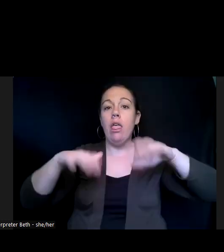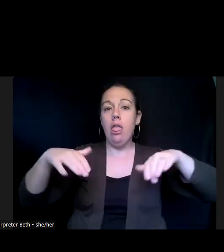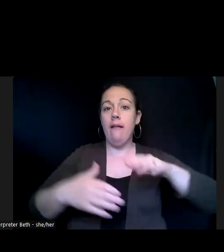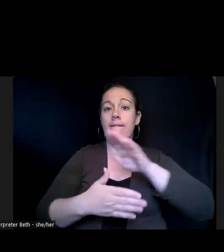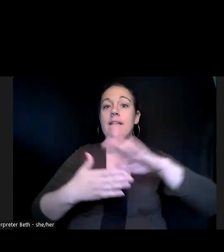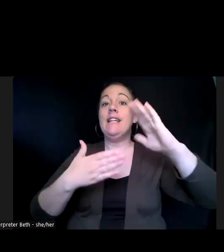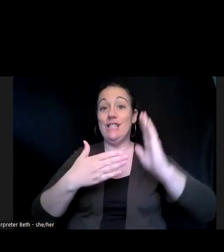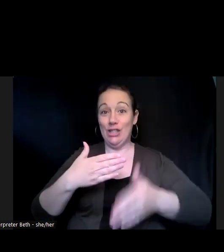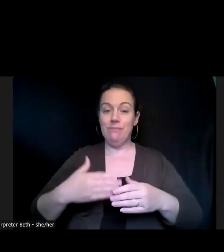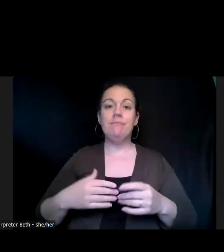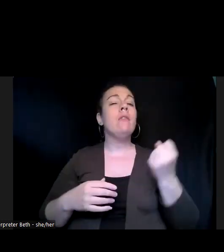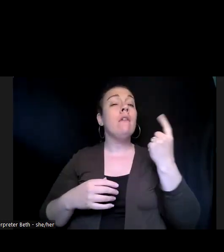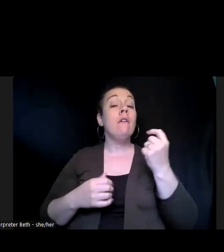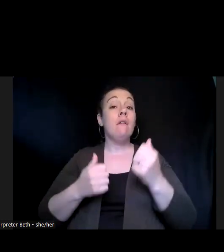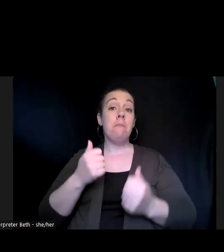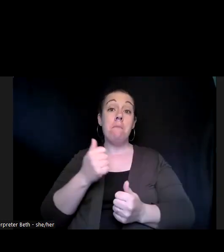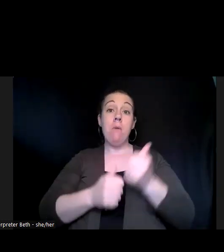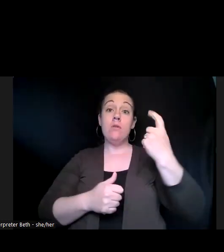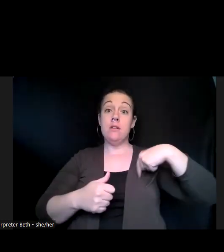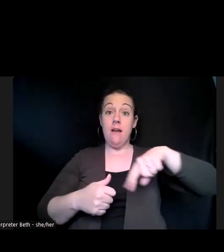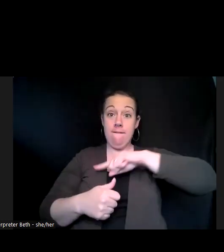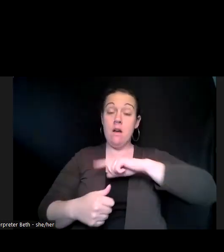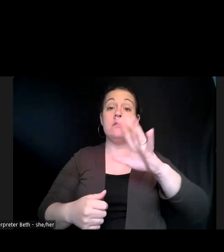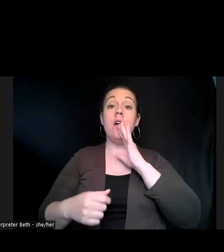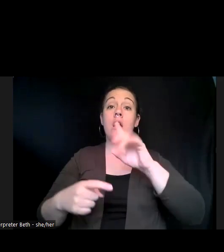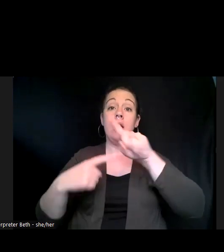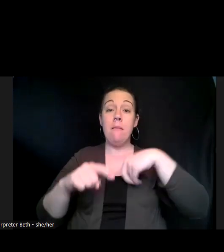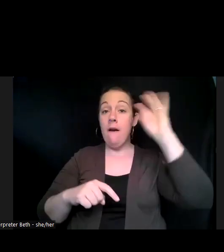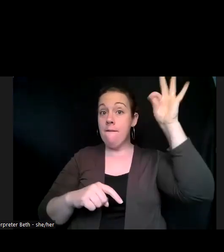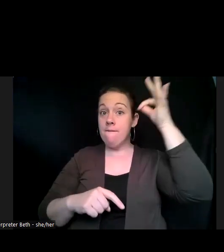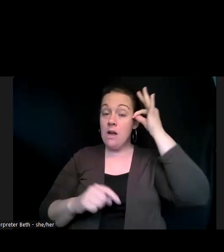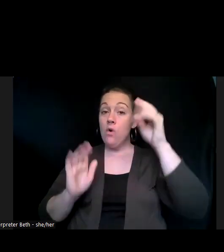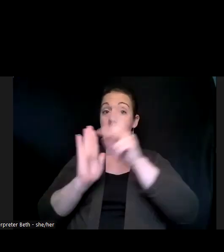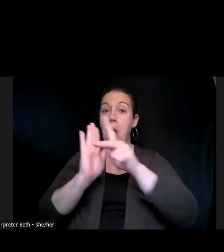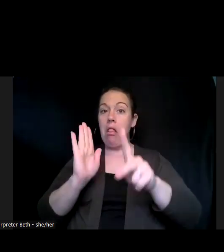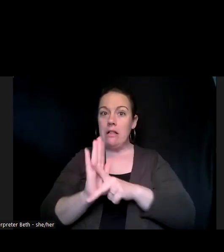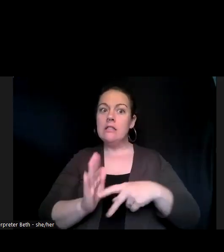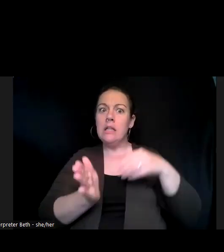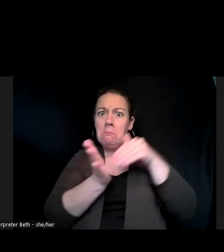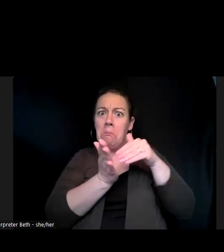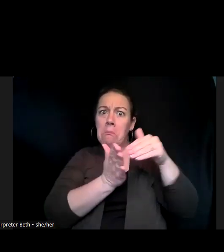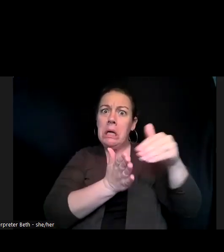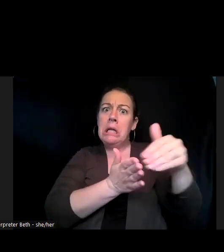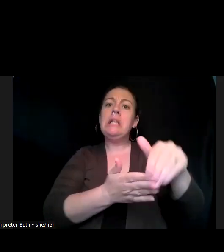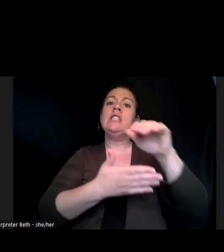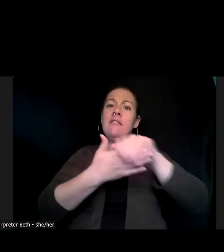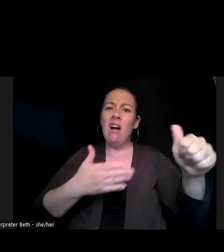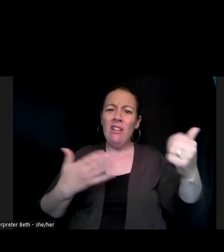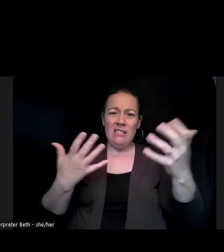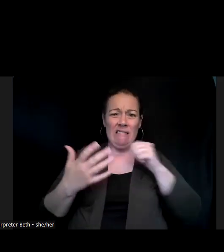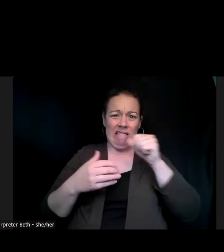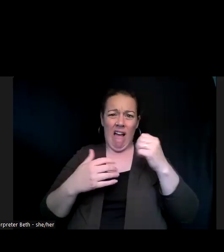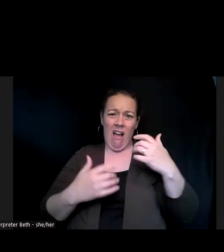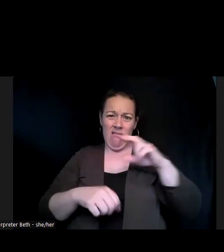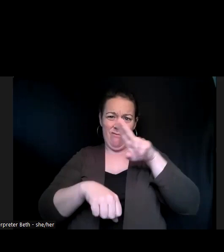So for most of us, talking about federal policy and billions of dollars is not an everyday topic, and wrapping our heads around the